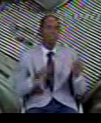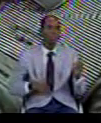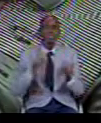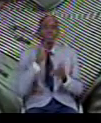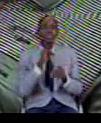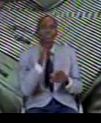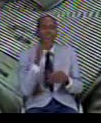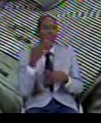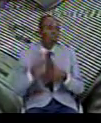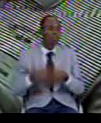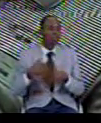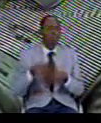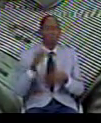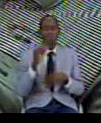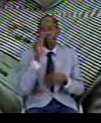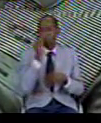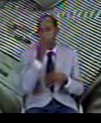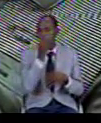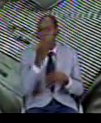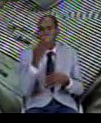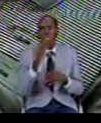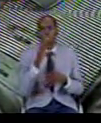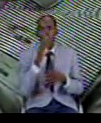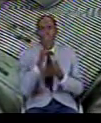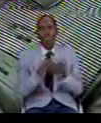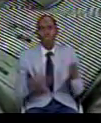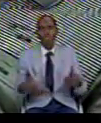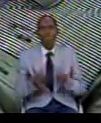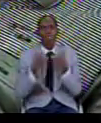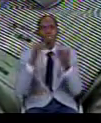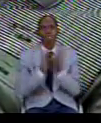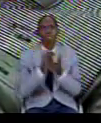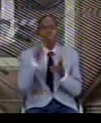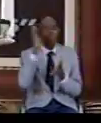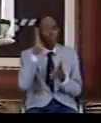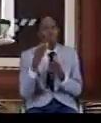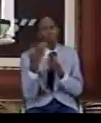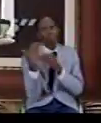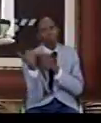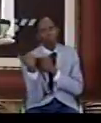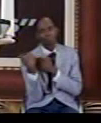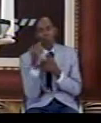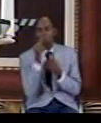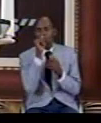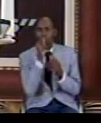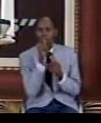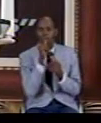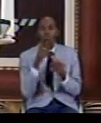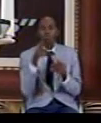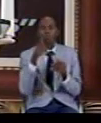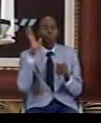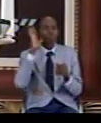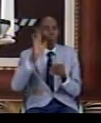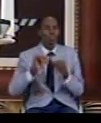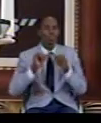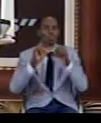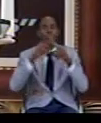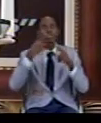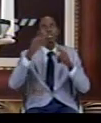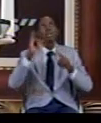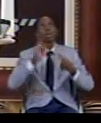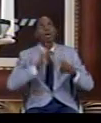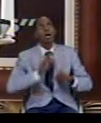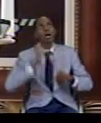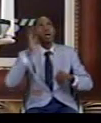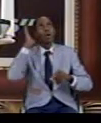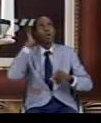There are challenges you will bear. There are difficulties that will come your way. But you say, I will serve the Lord. The